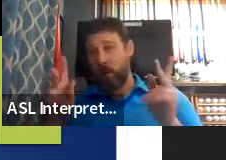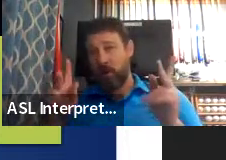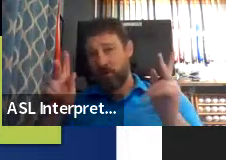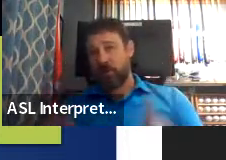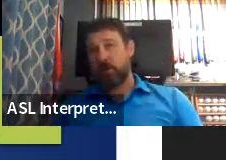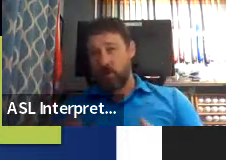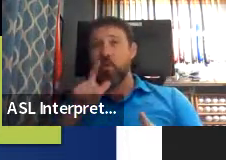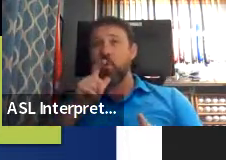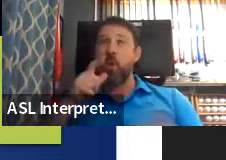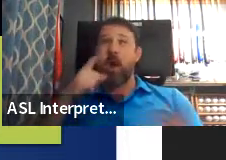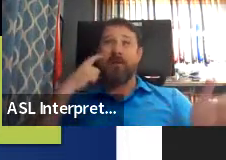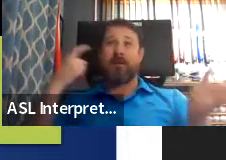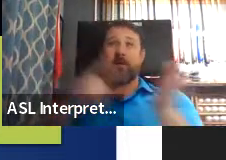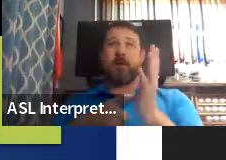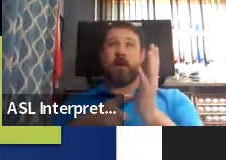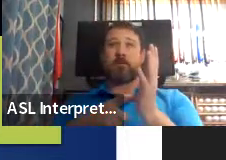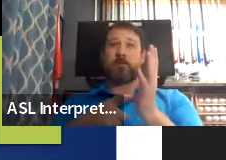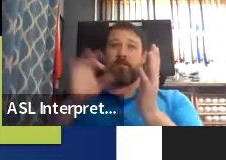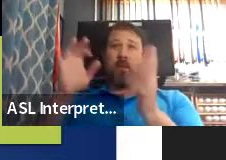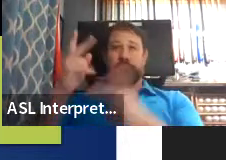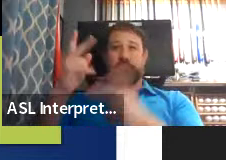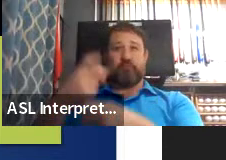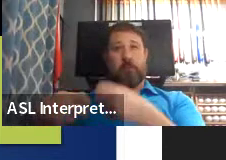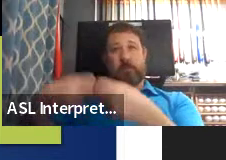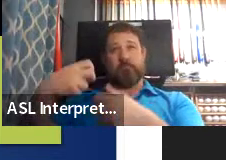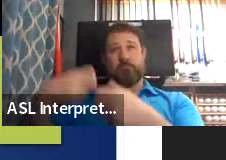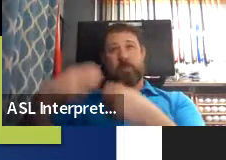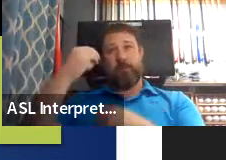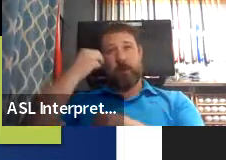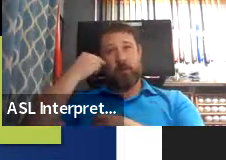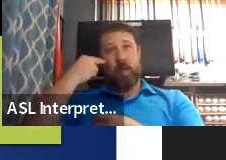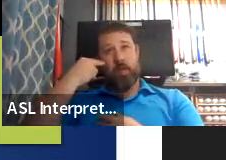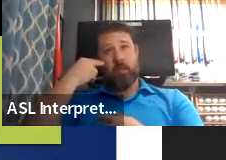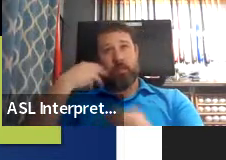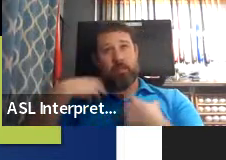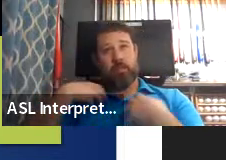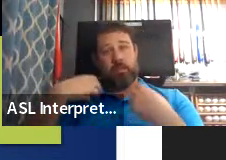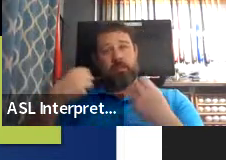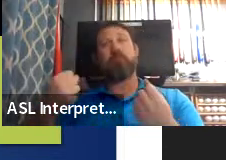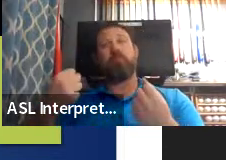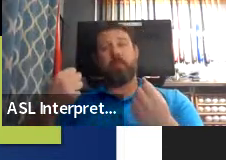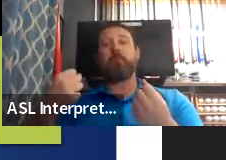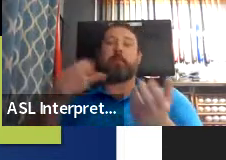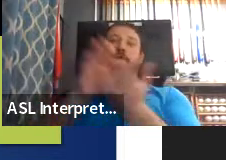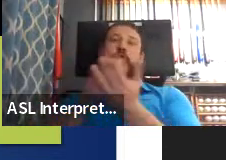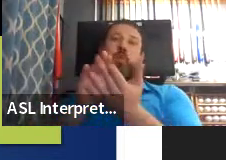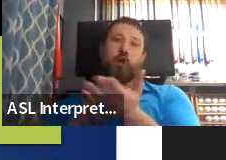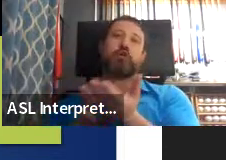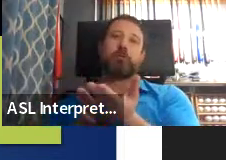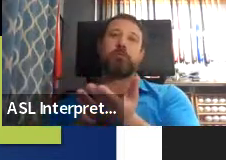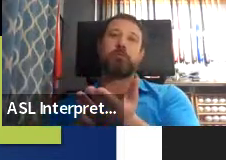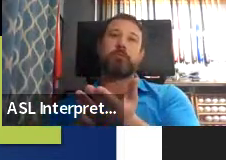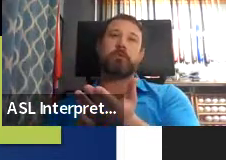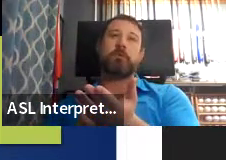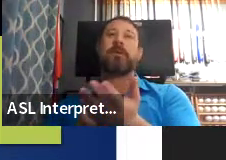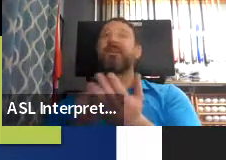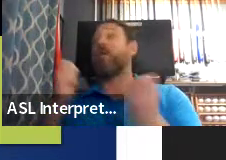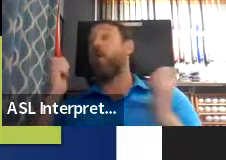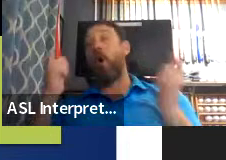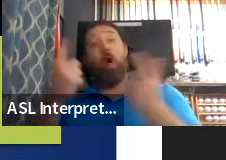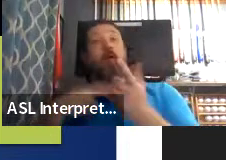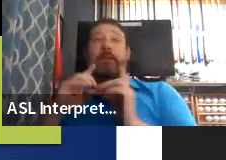a mental health issue will be the school nurse. And we're very fortunate in Alameda County that almost all of our districts have school